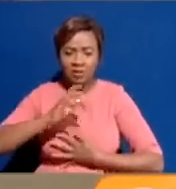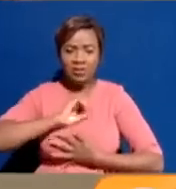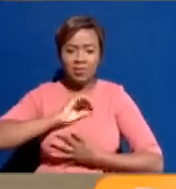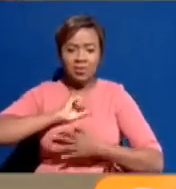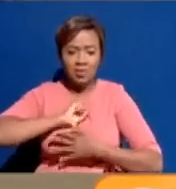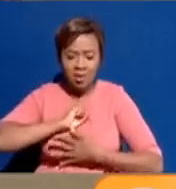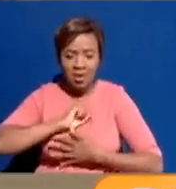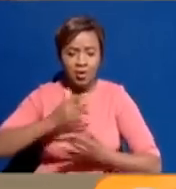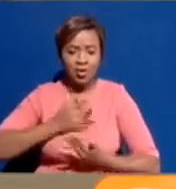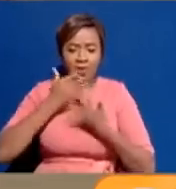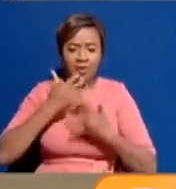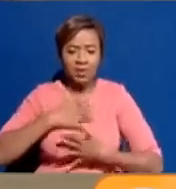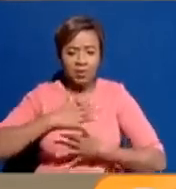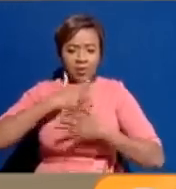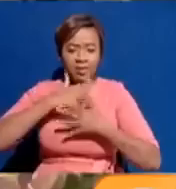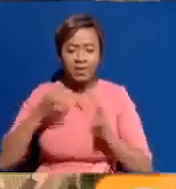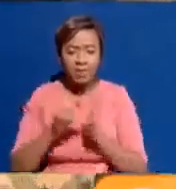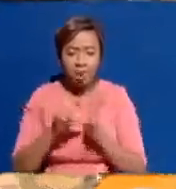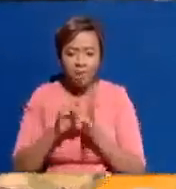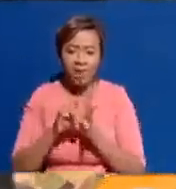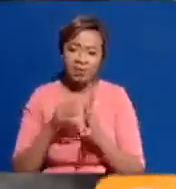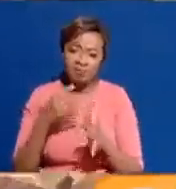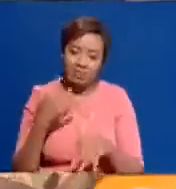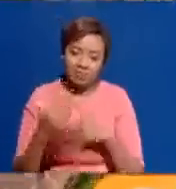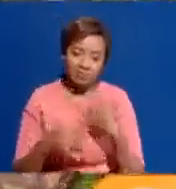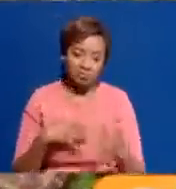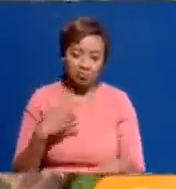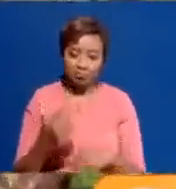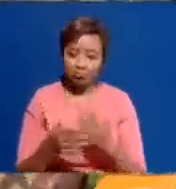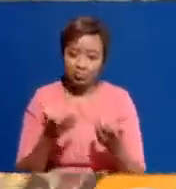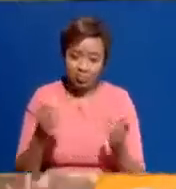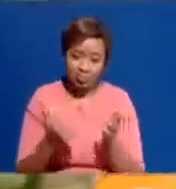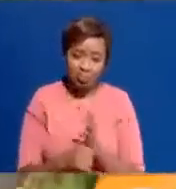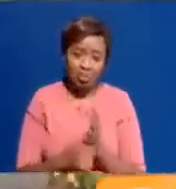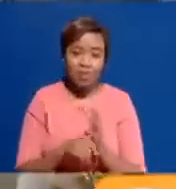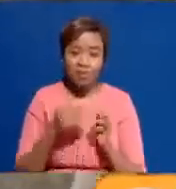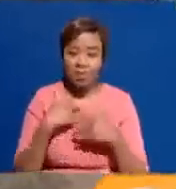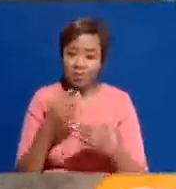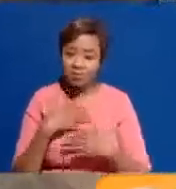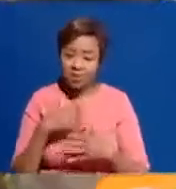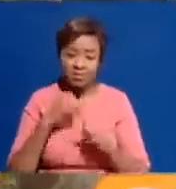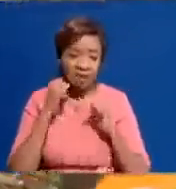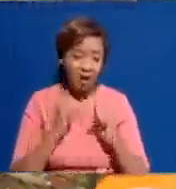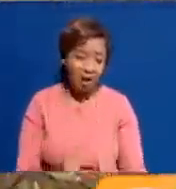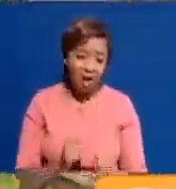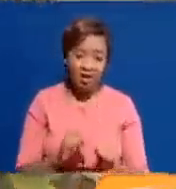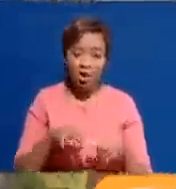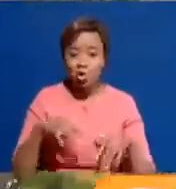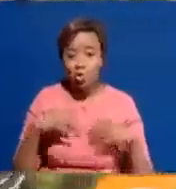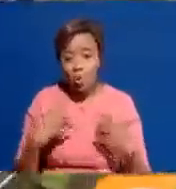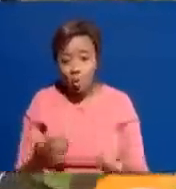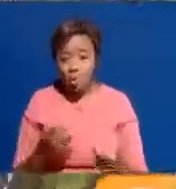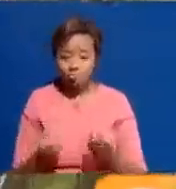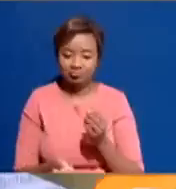and start feeling like you can't breathe. You start to suffocate. It can also cause a respiratory failure or exacerbate a pre-existing